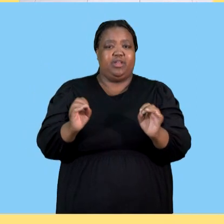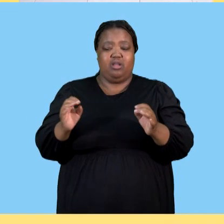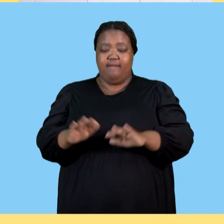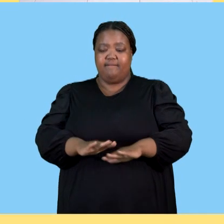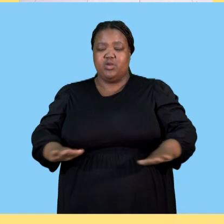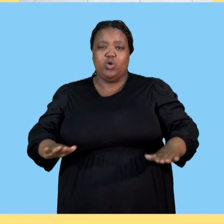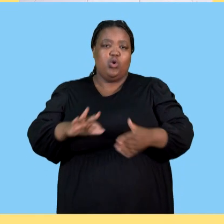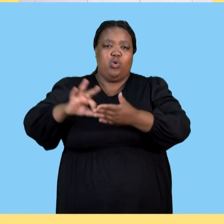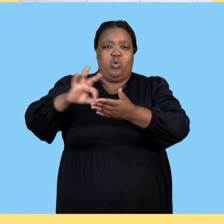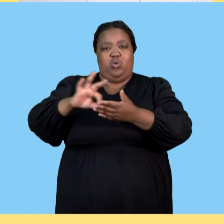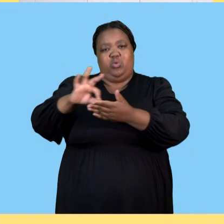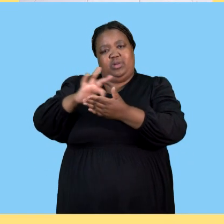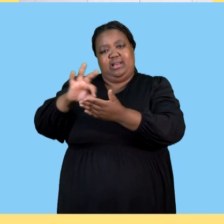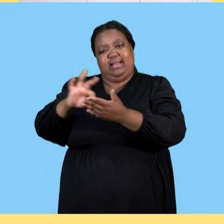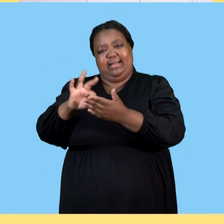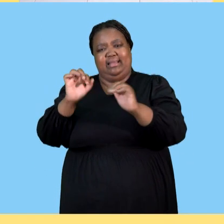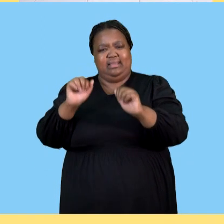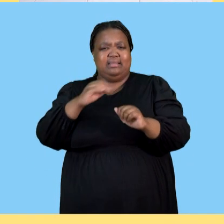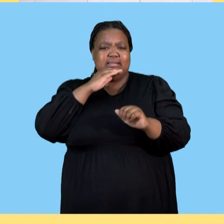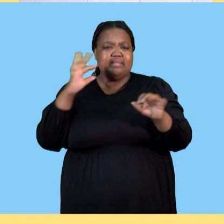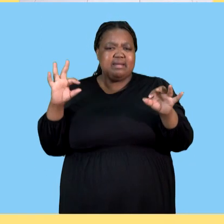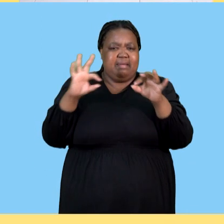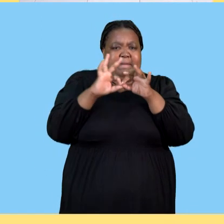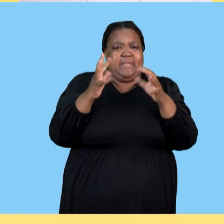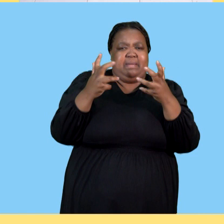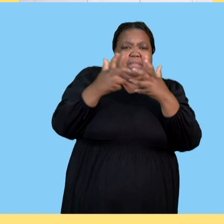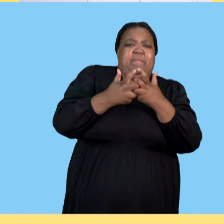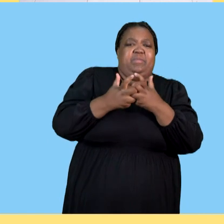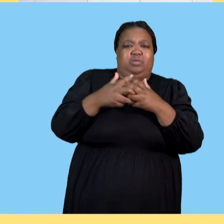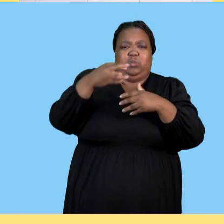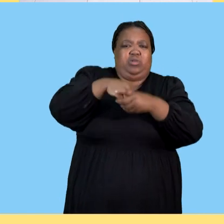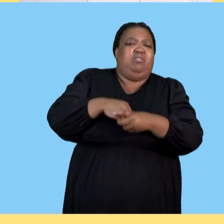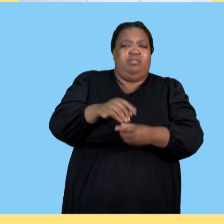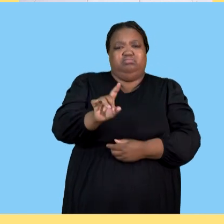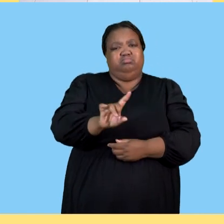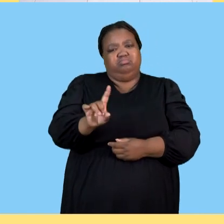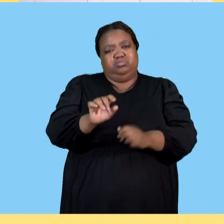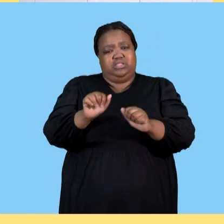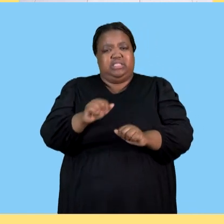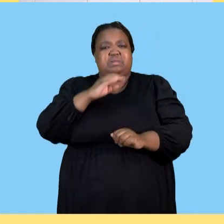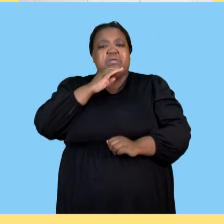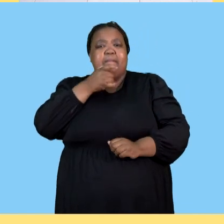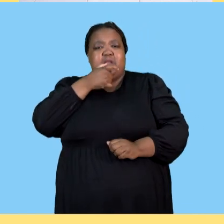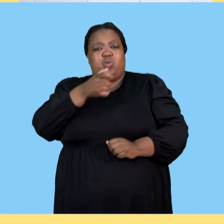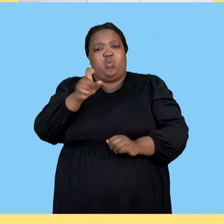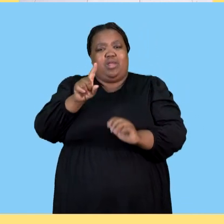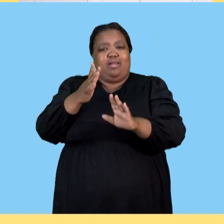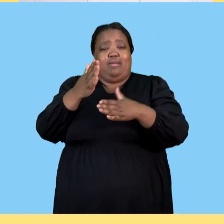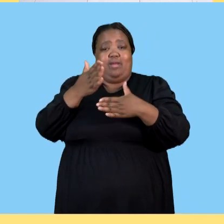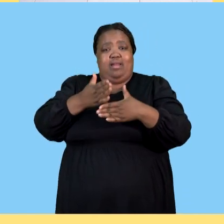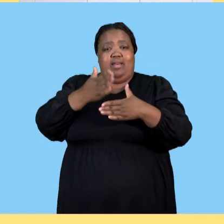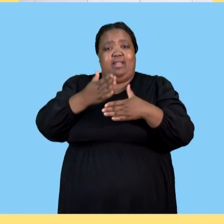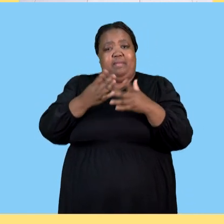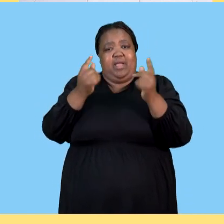floors. So they are not directly linked to the pair of shoes. So we then call that indirect